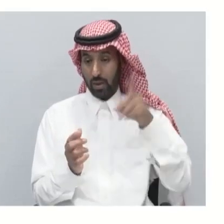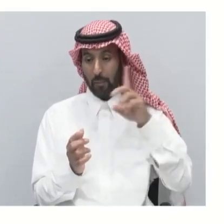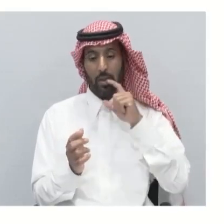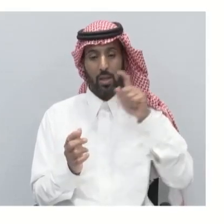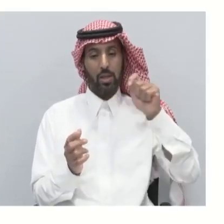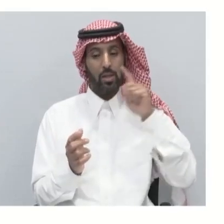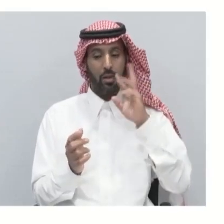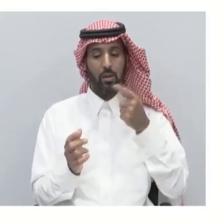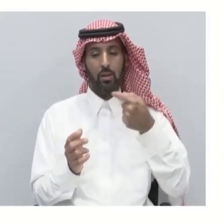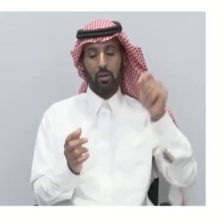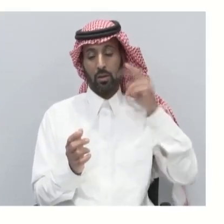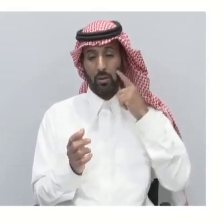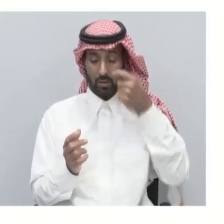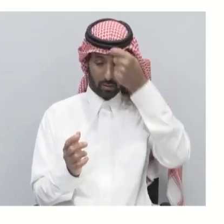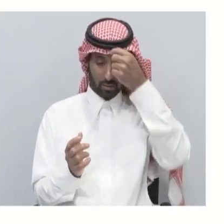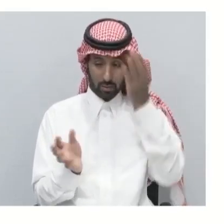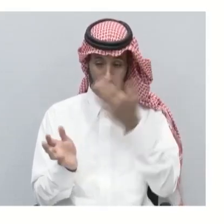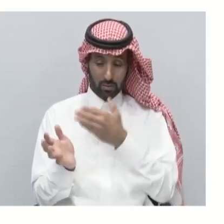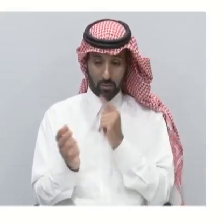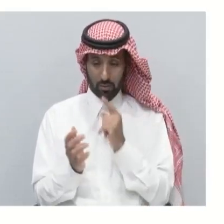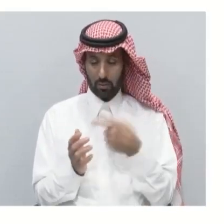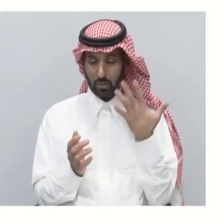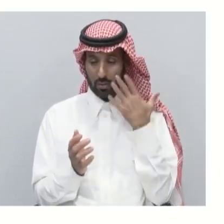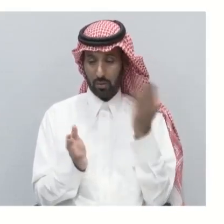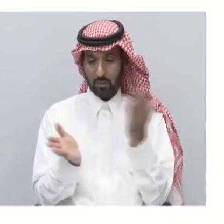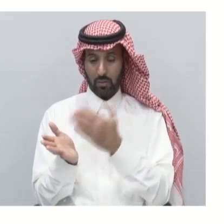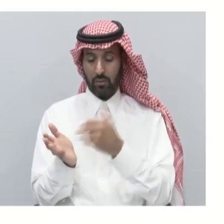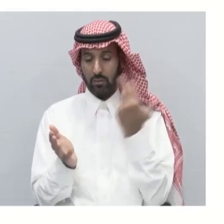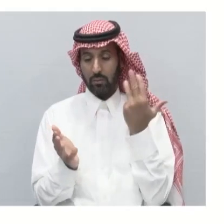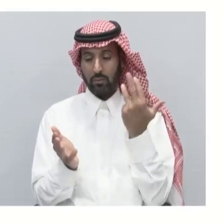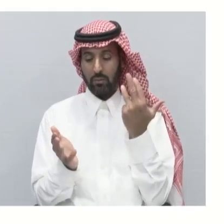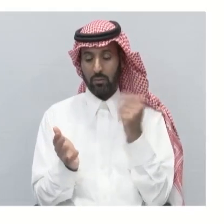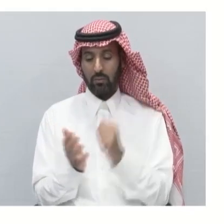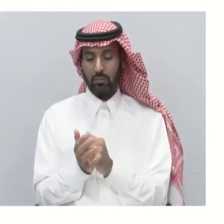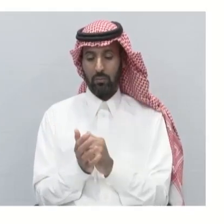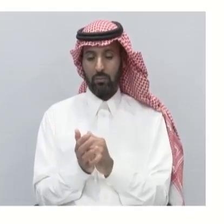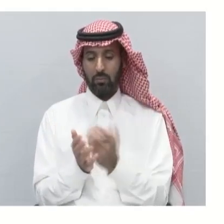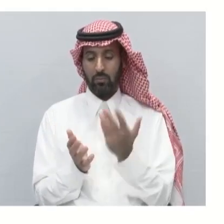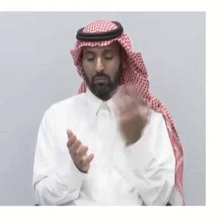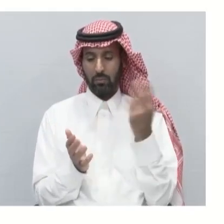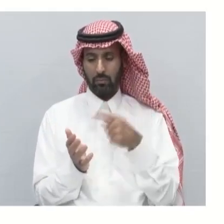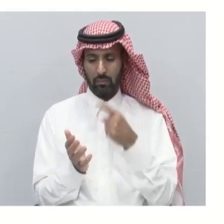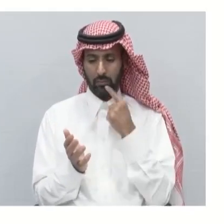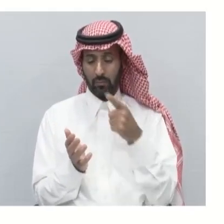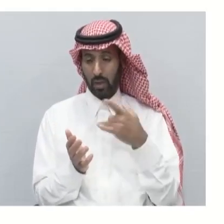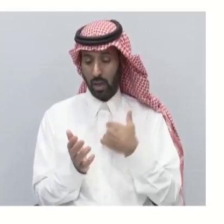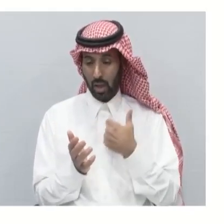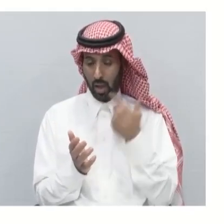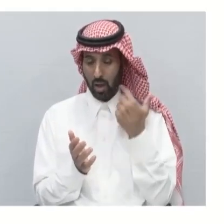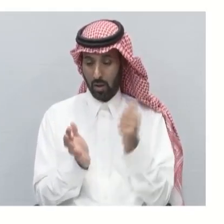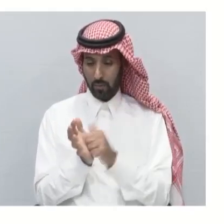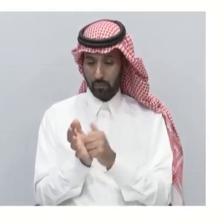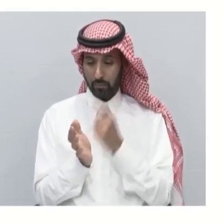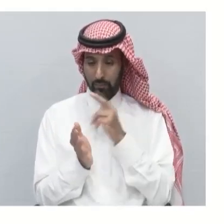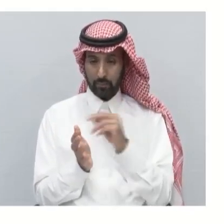T, Thursday. Notice 5 to 10 in here. My house, I have, more